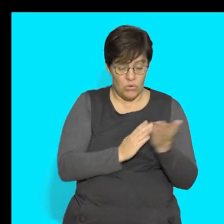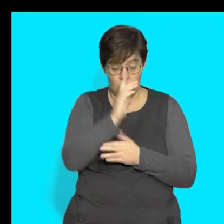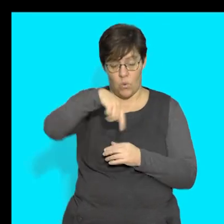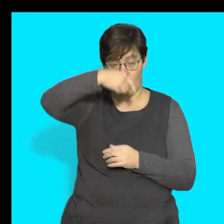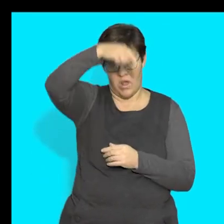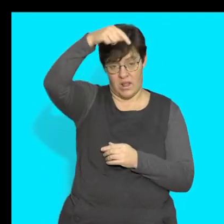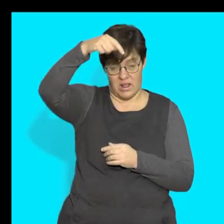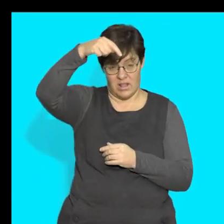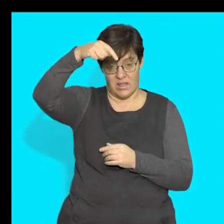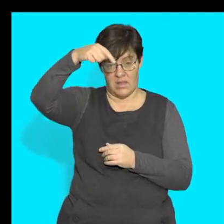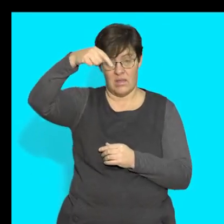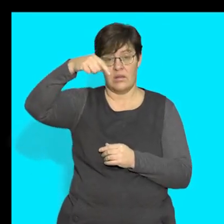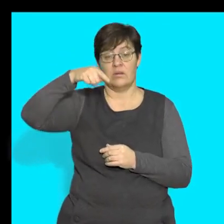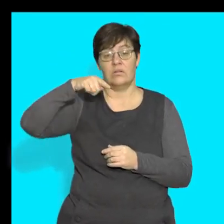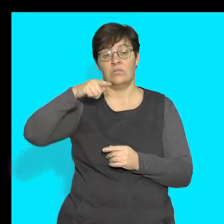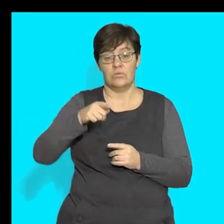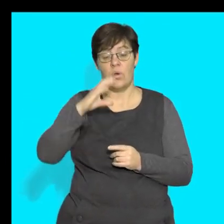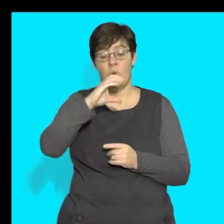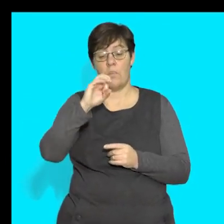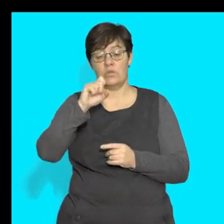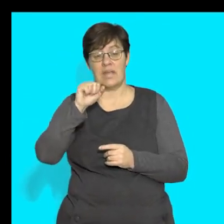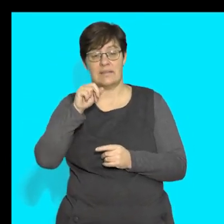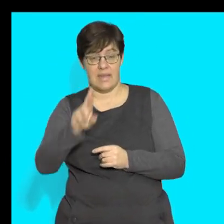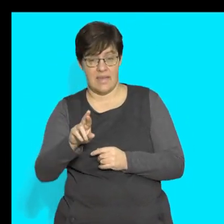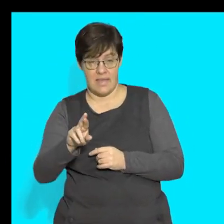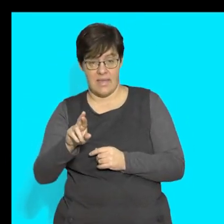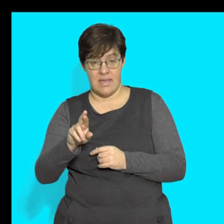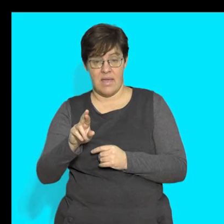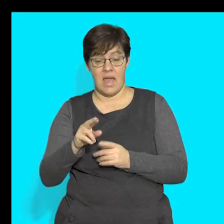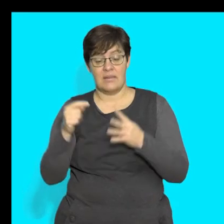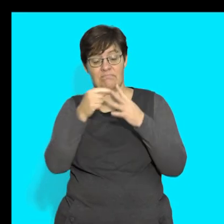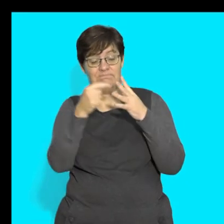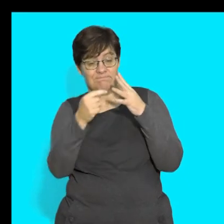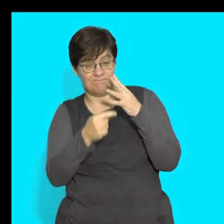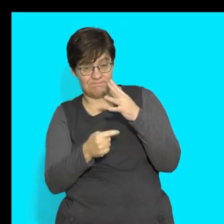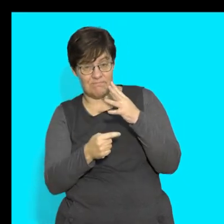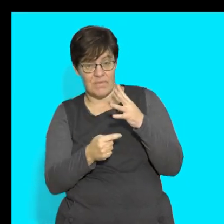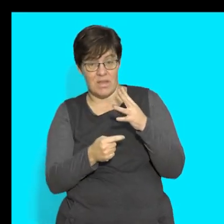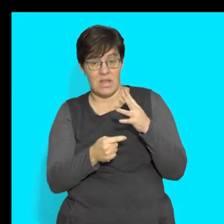through the coil into the commutator, and all the parts of the